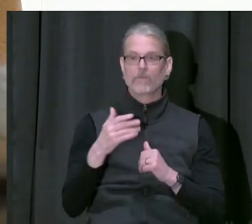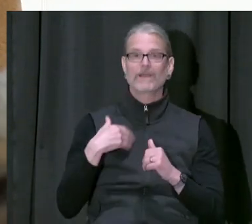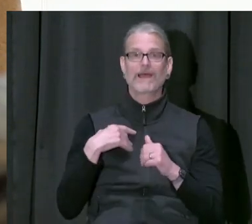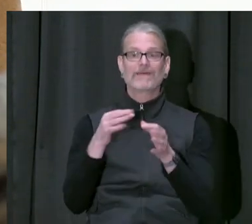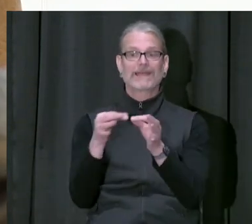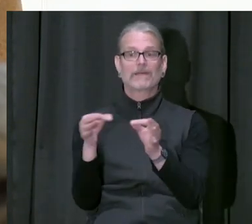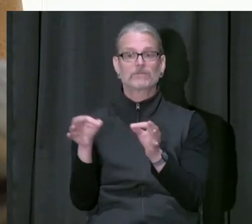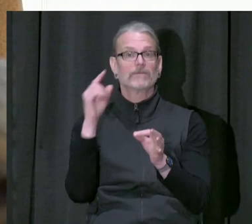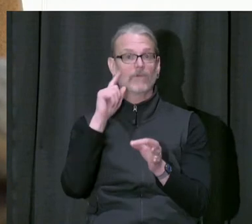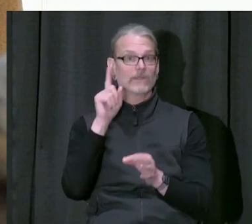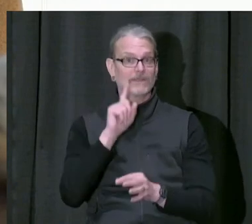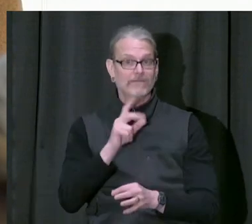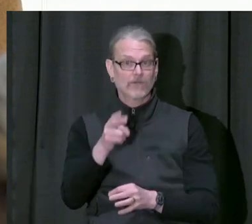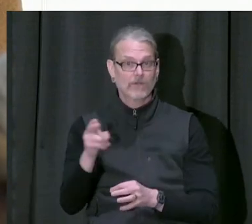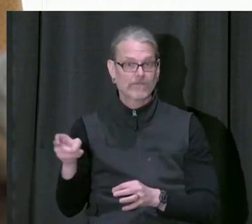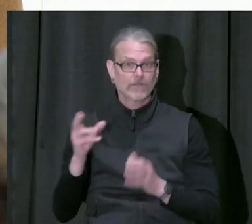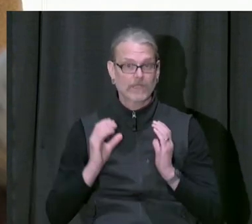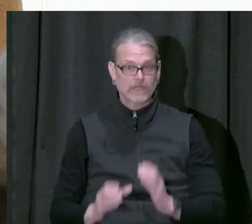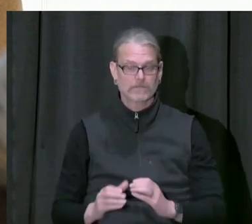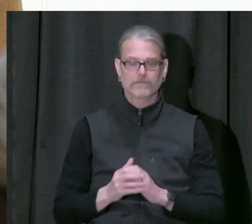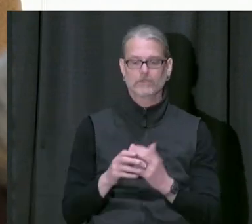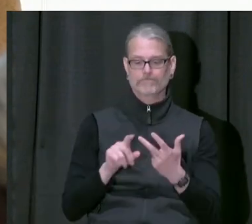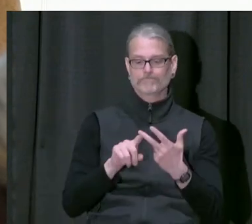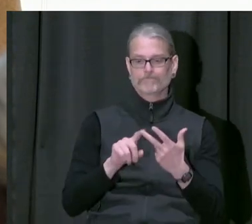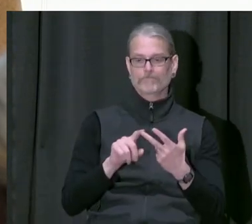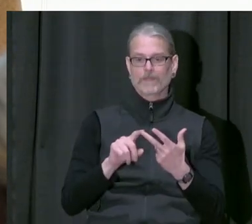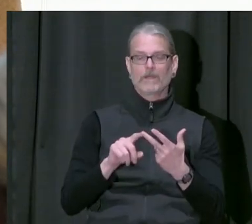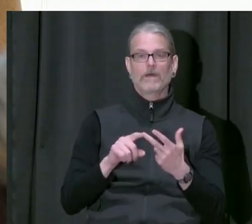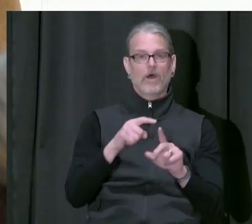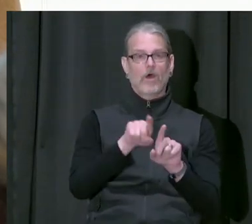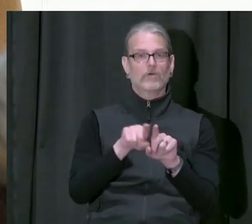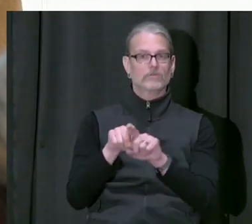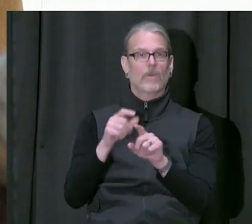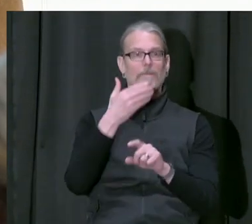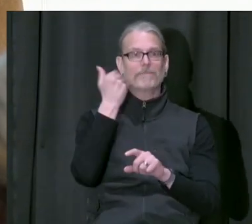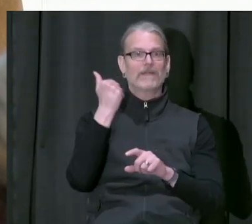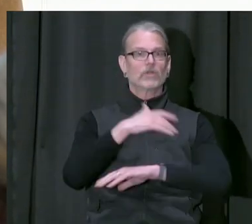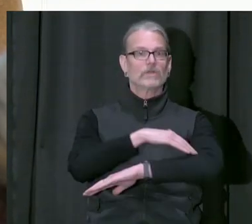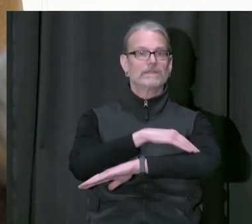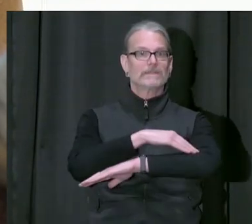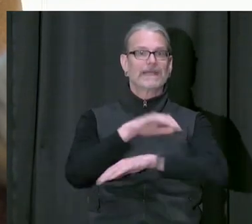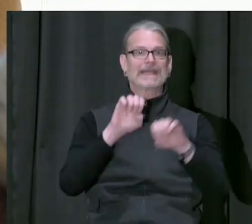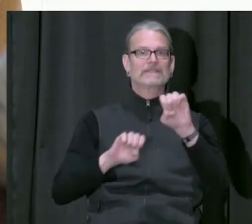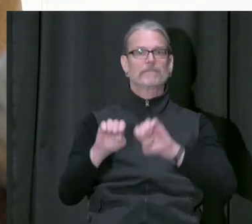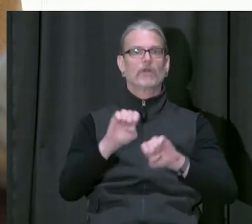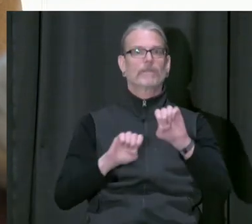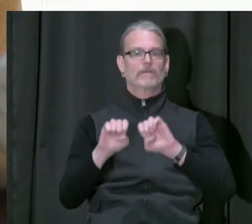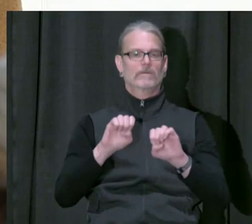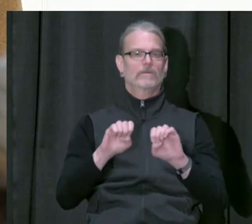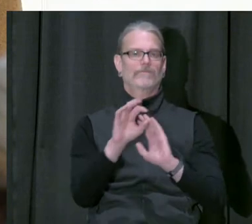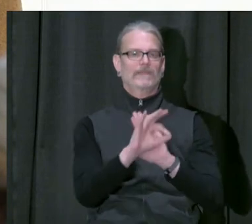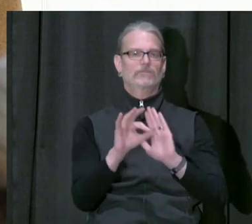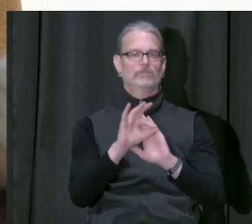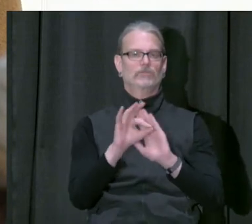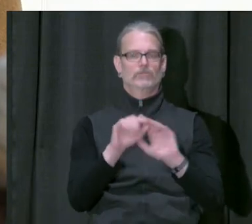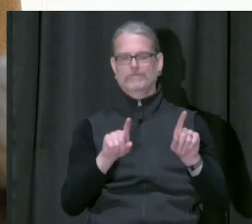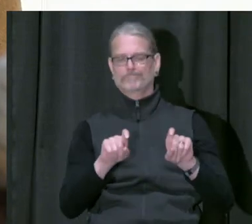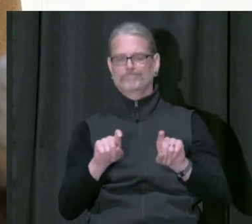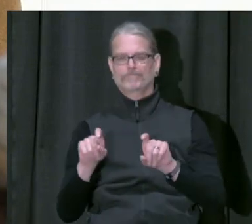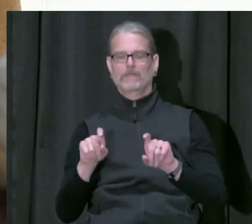of hearing customers. And finally, we build beta stage experimental features so that we can